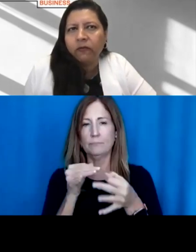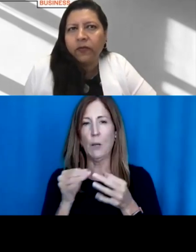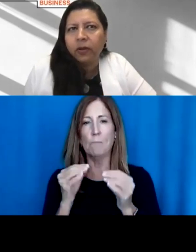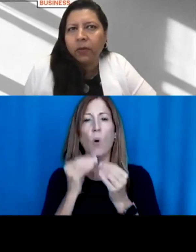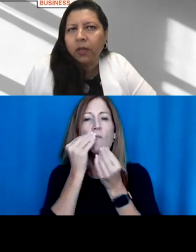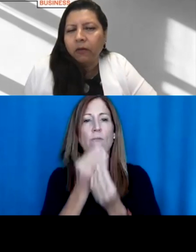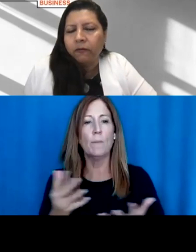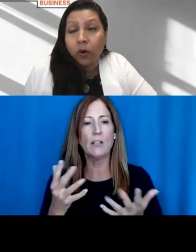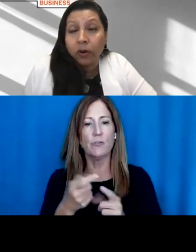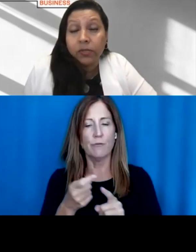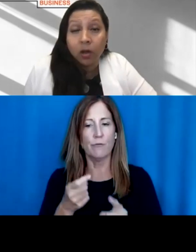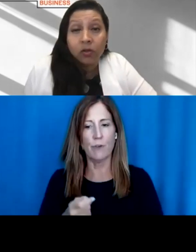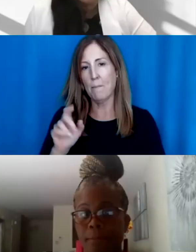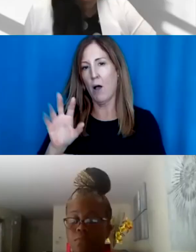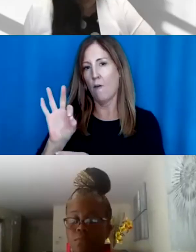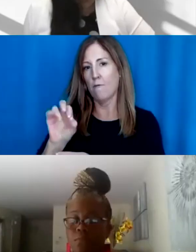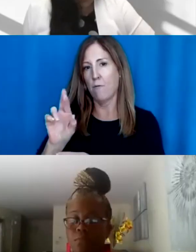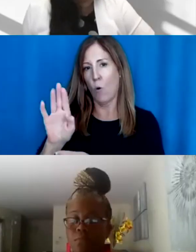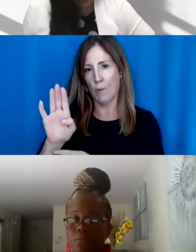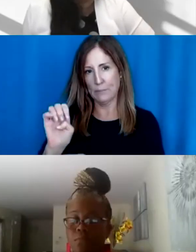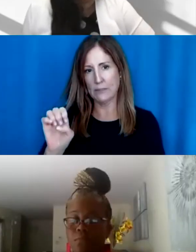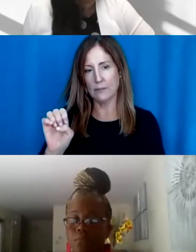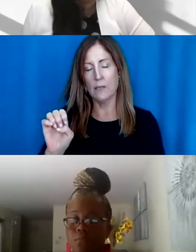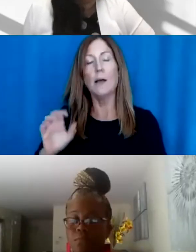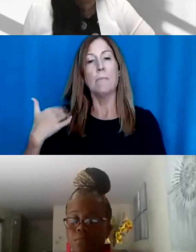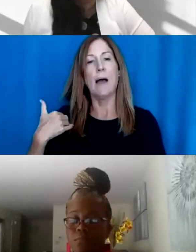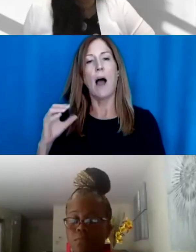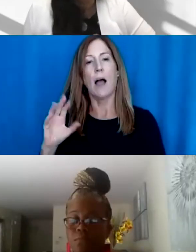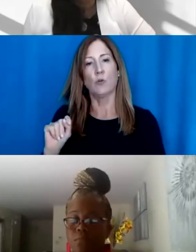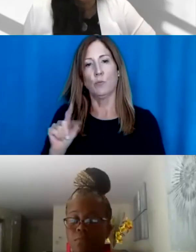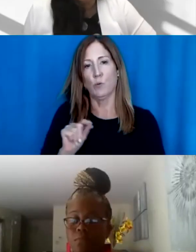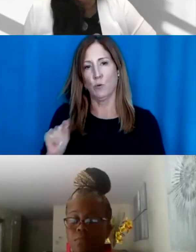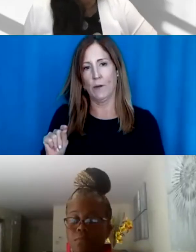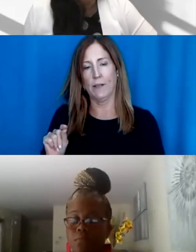information from Forbes, also from October of 2020.